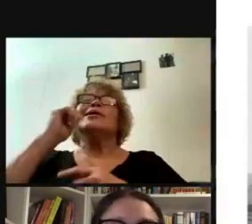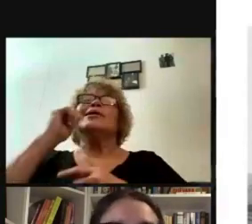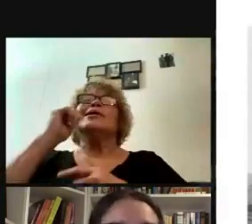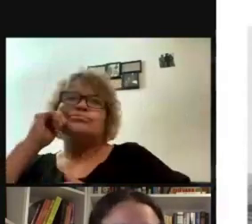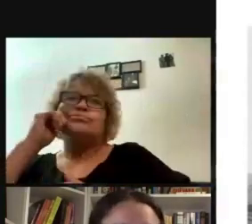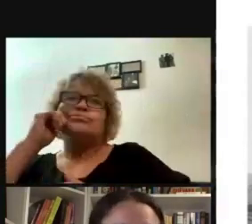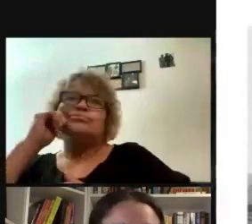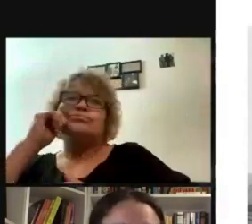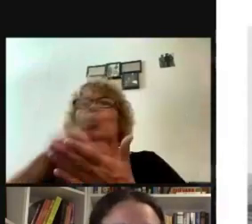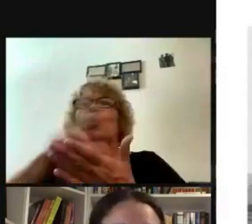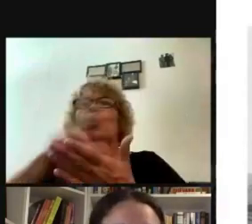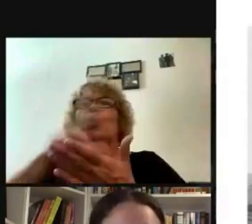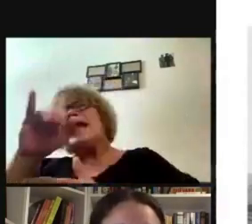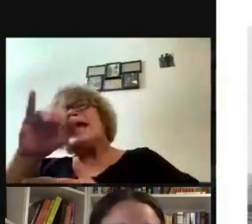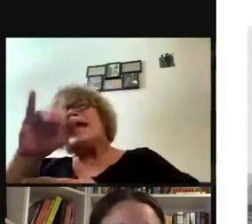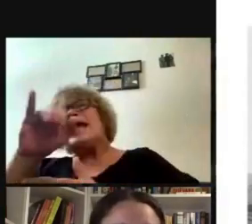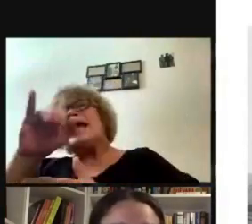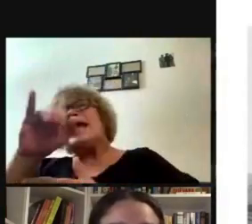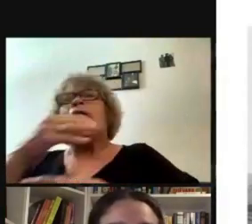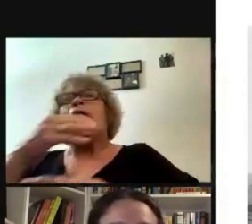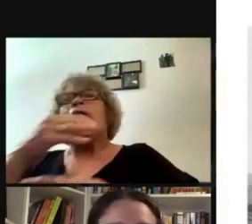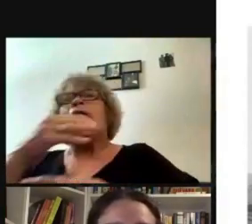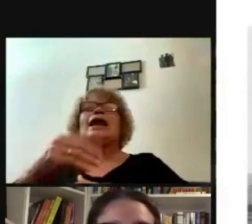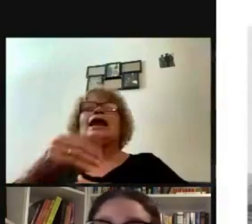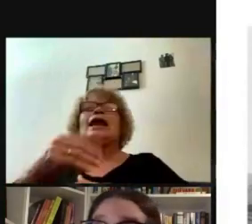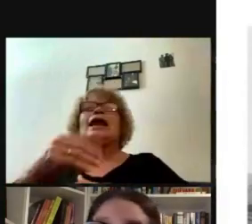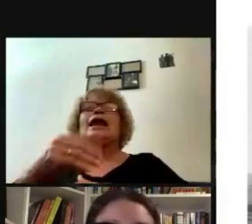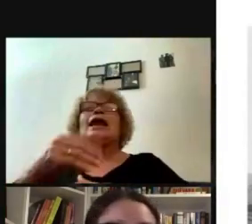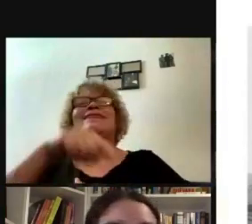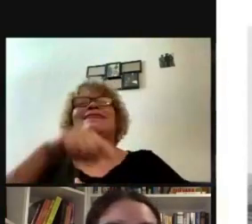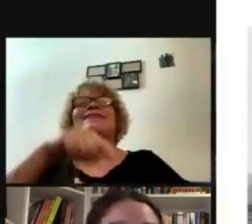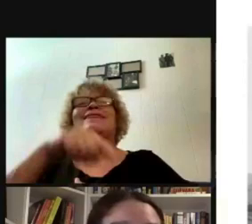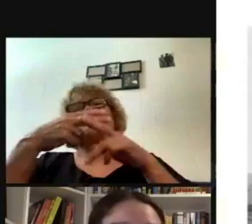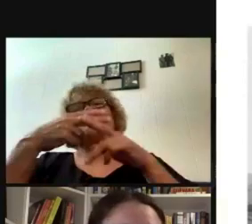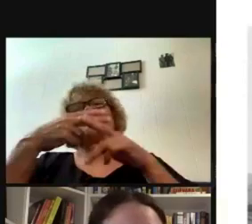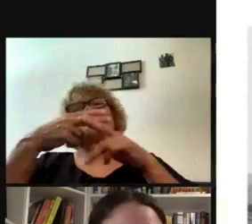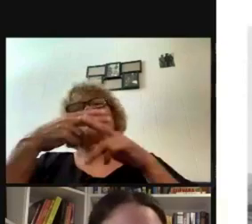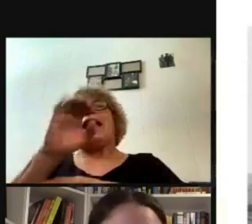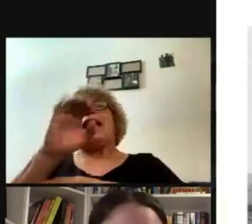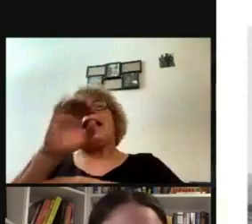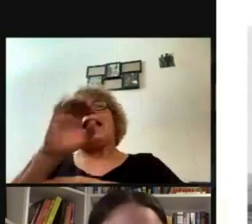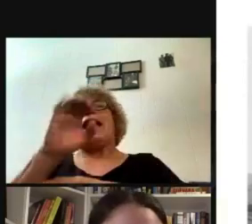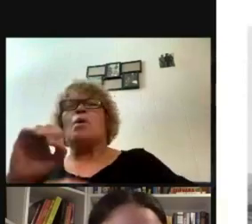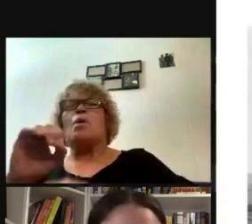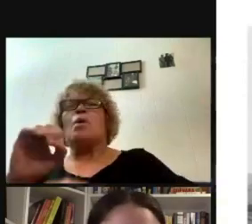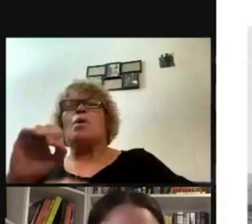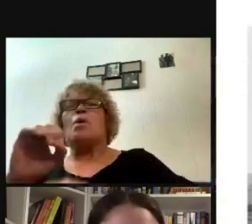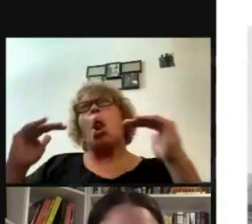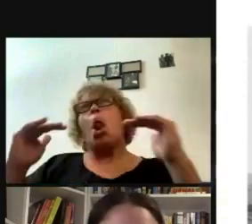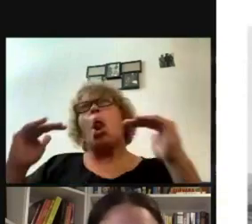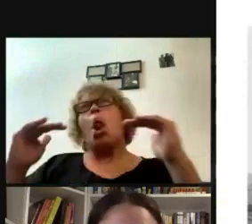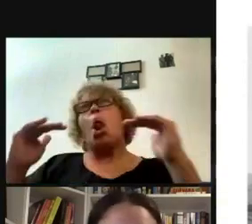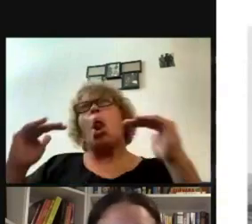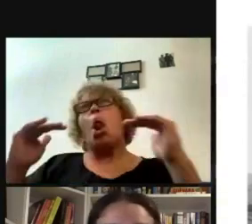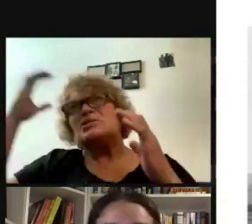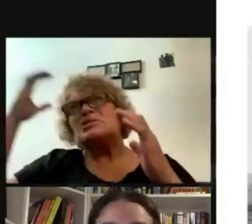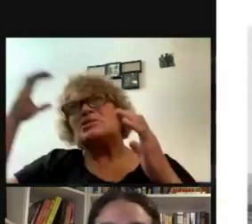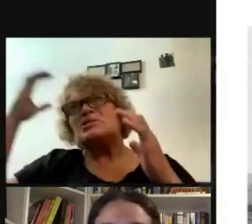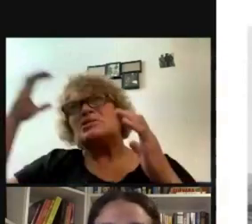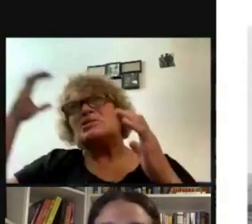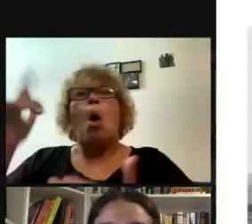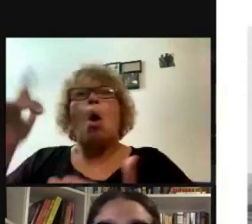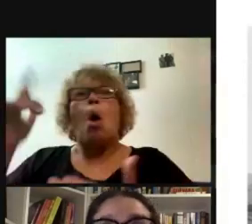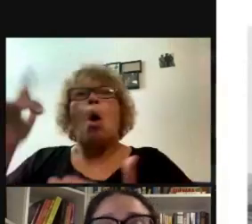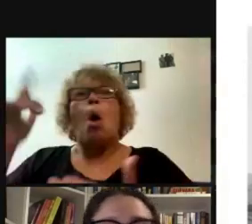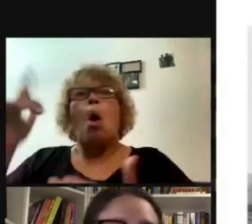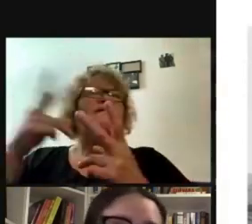this application of feeble-mindedness, how ideas about low intelligence and mental defects